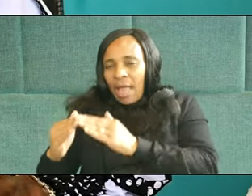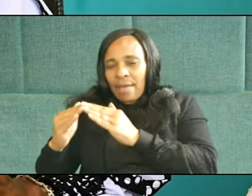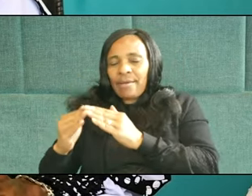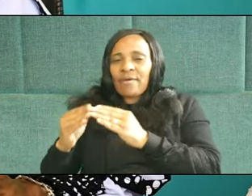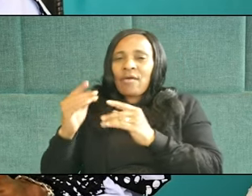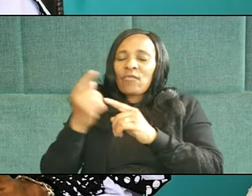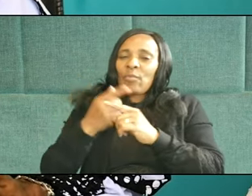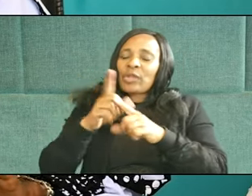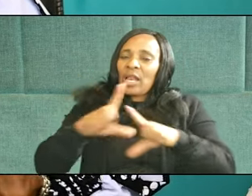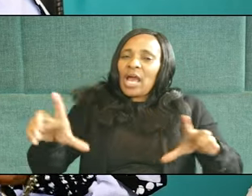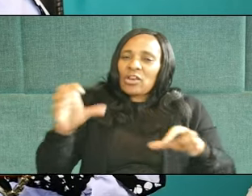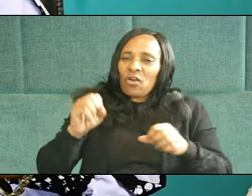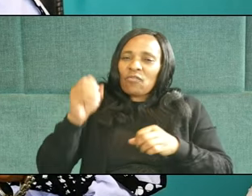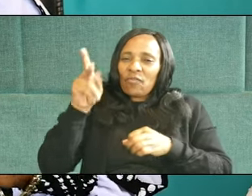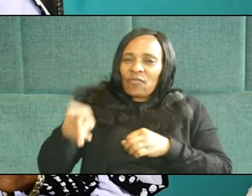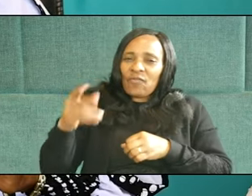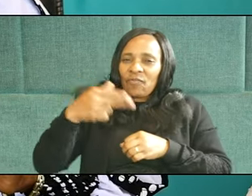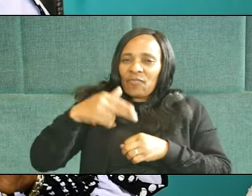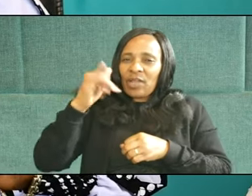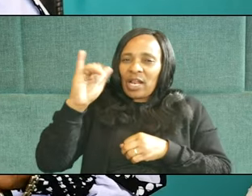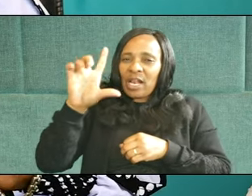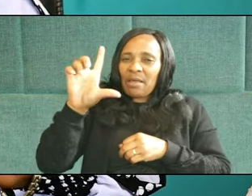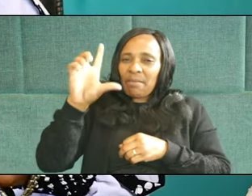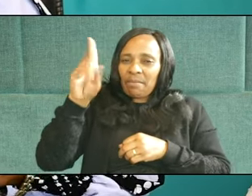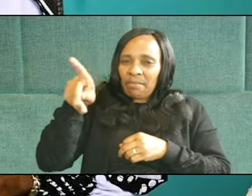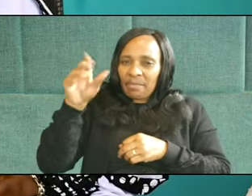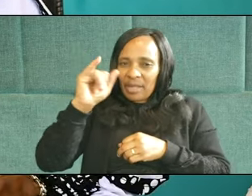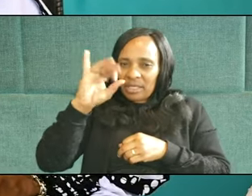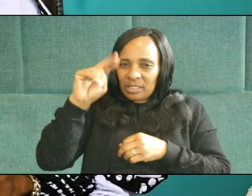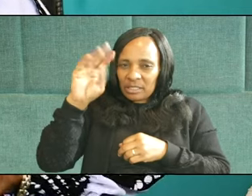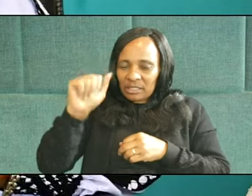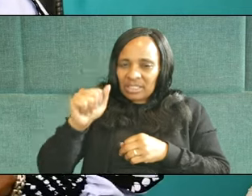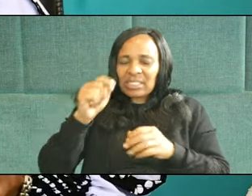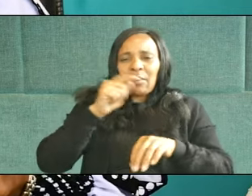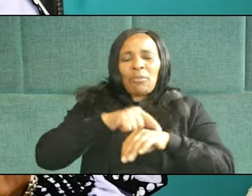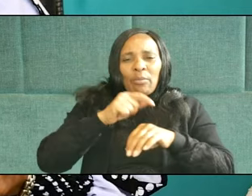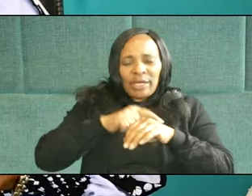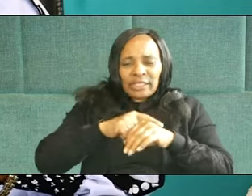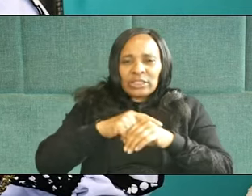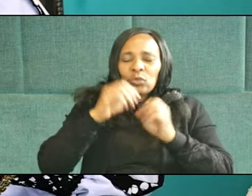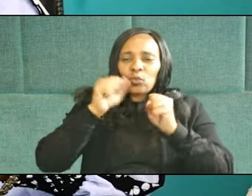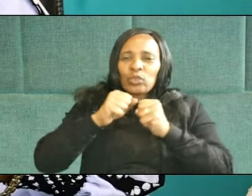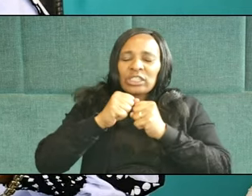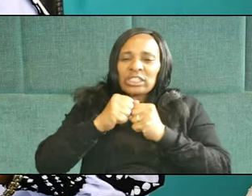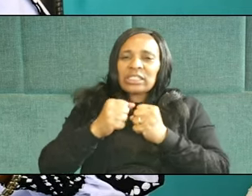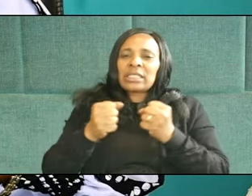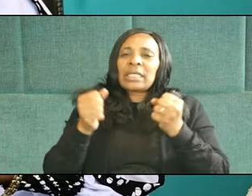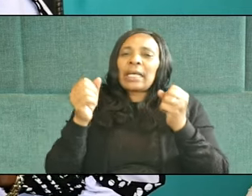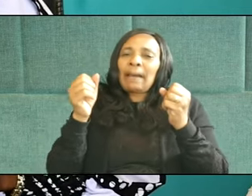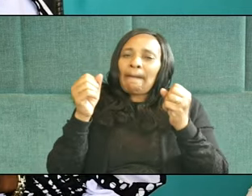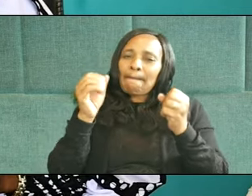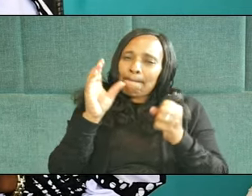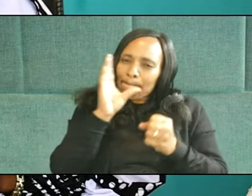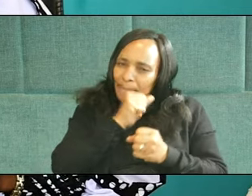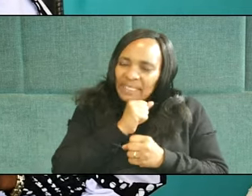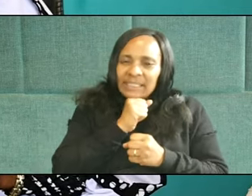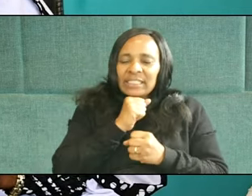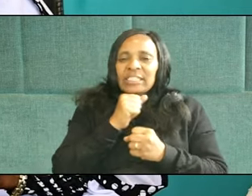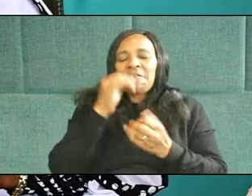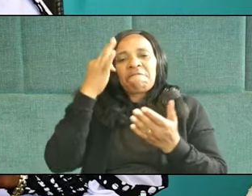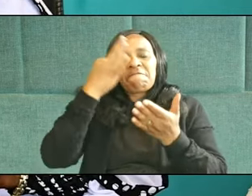Philistines, that was just a moment in which he doubted God, a moment in which he lacked enough